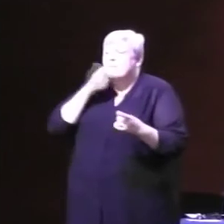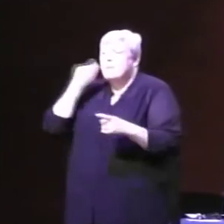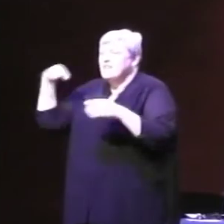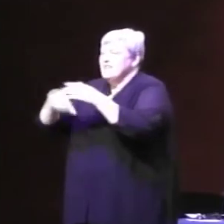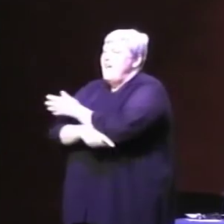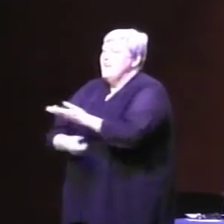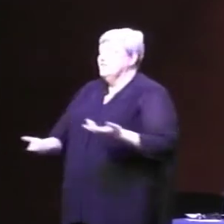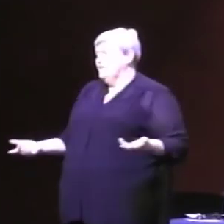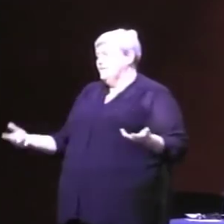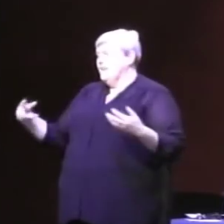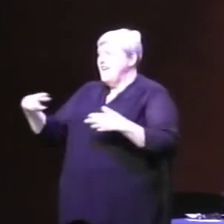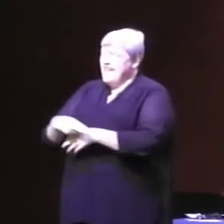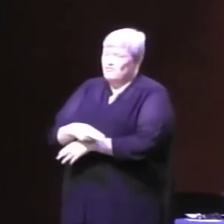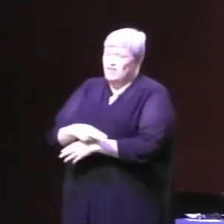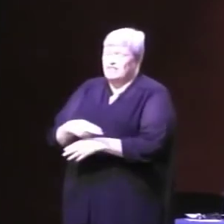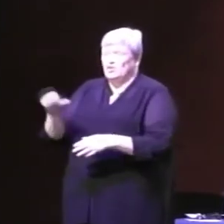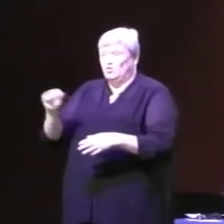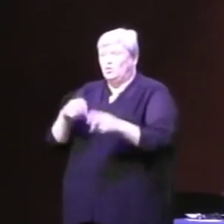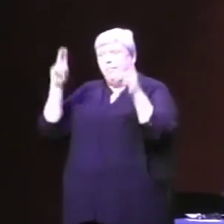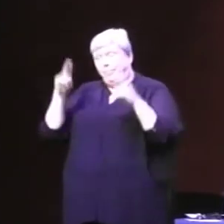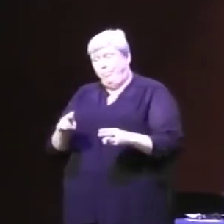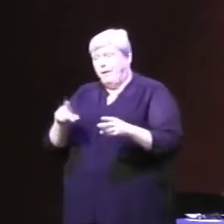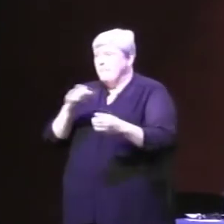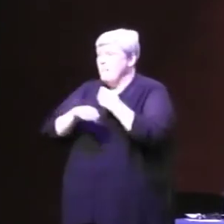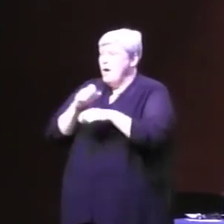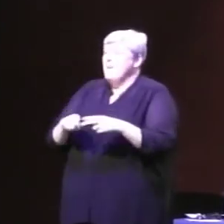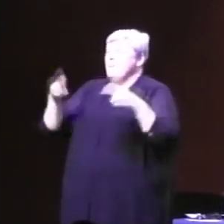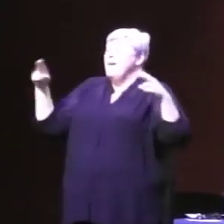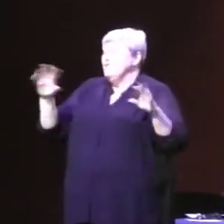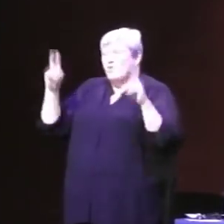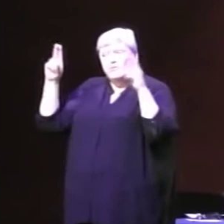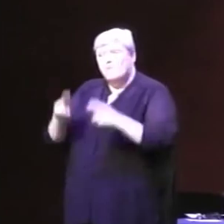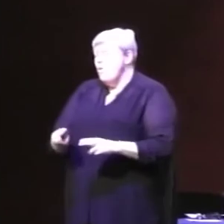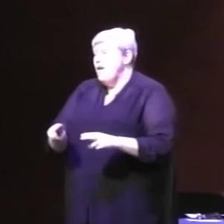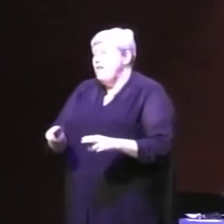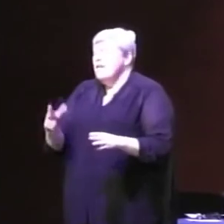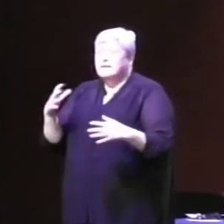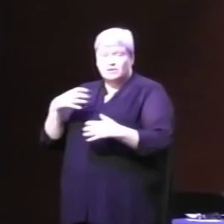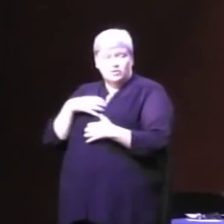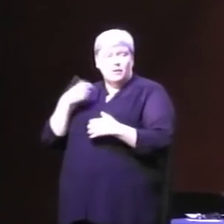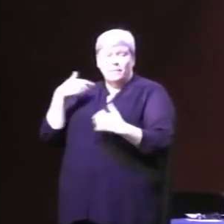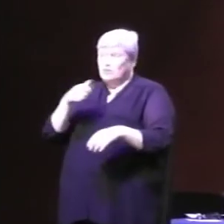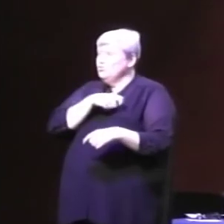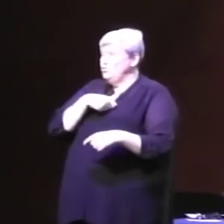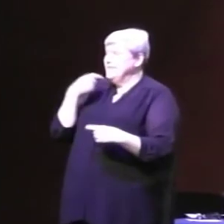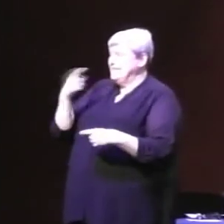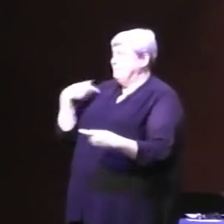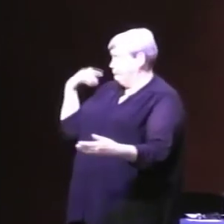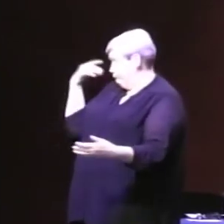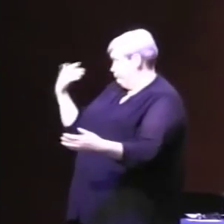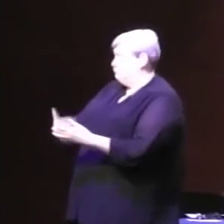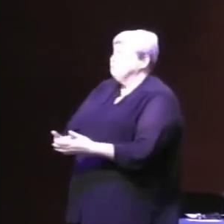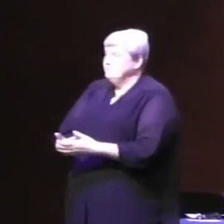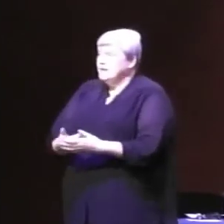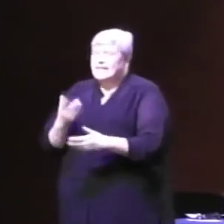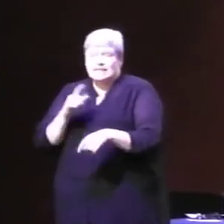answer, is getting bigger, not smaller. Now, that's no surprise to us. Trade unions have been saying this from the outset. There was a time